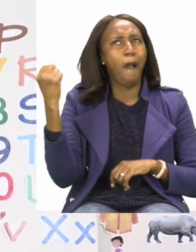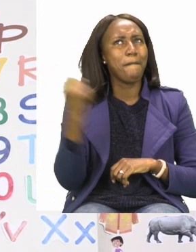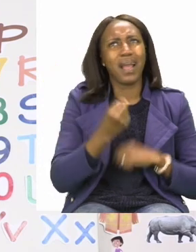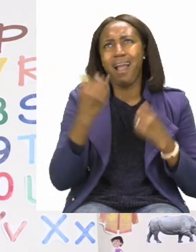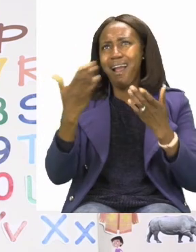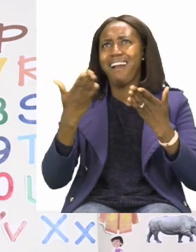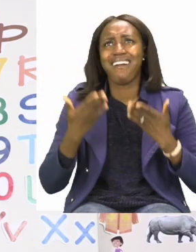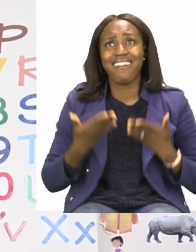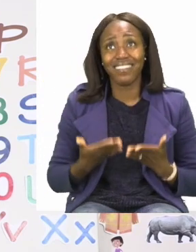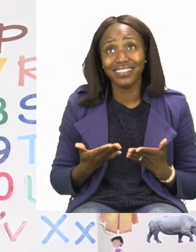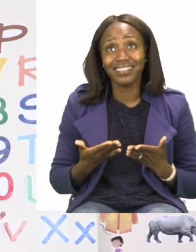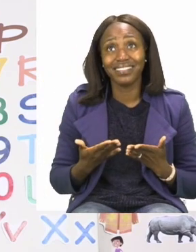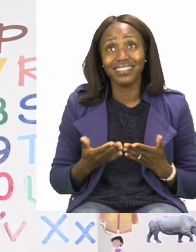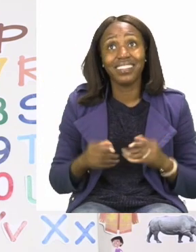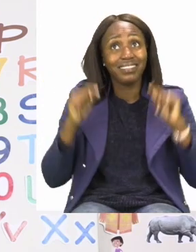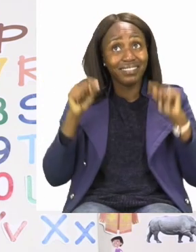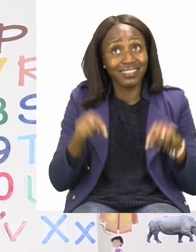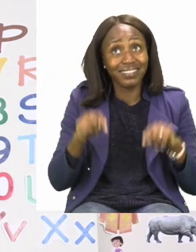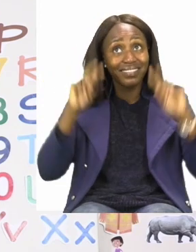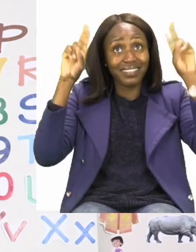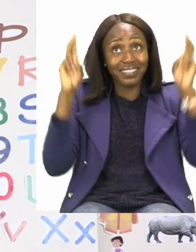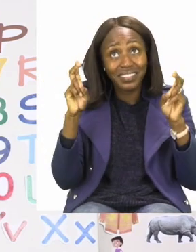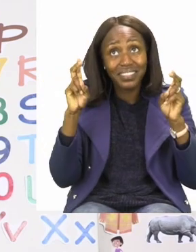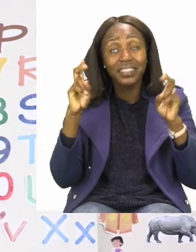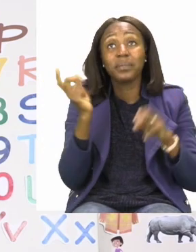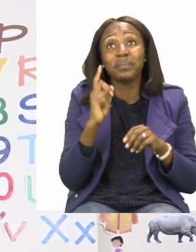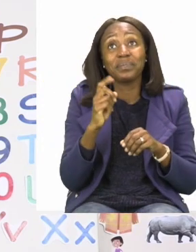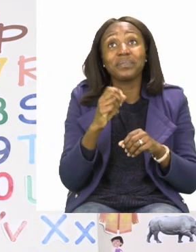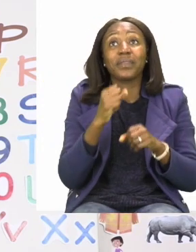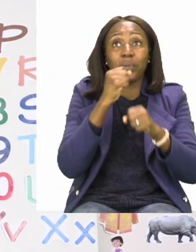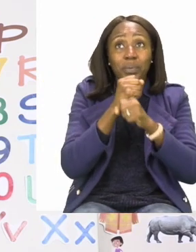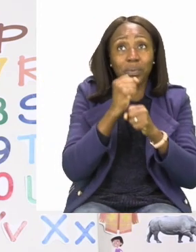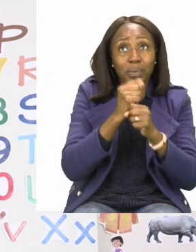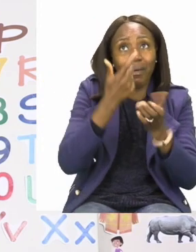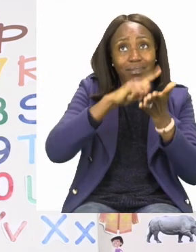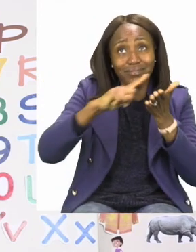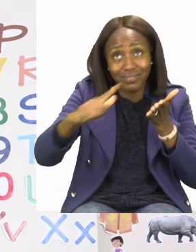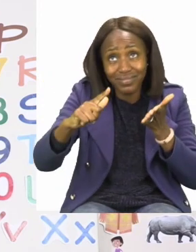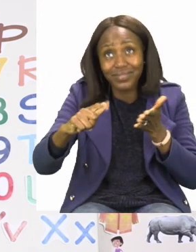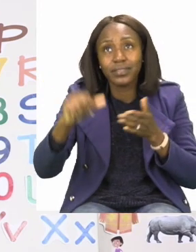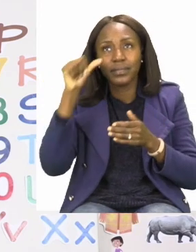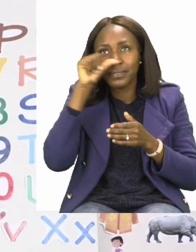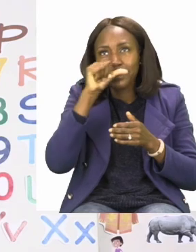much for joining me today. Our theme this week is